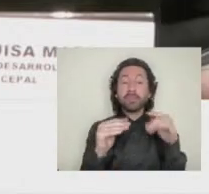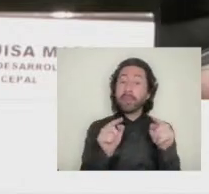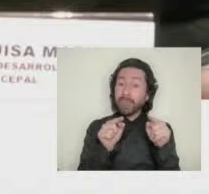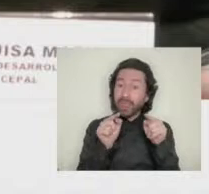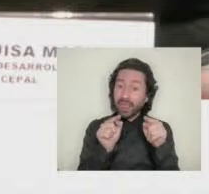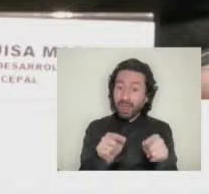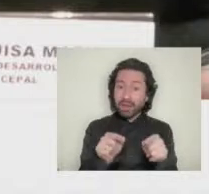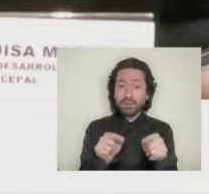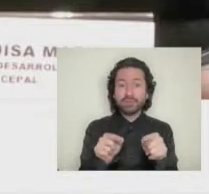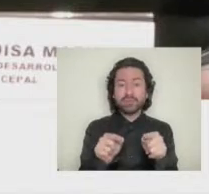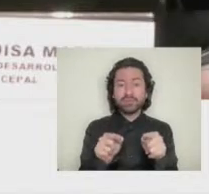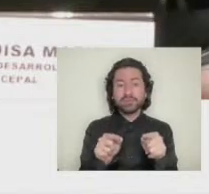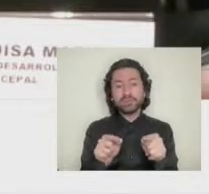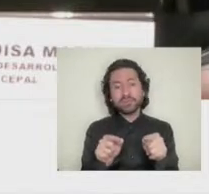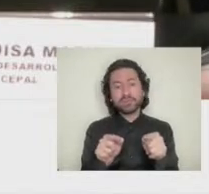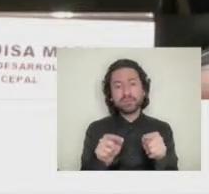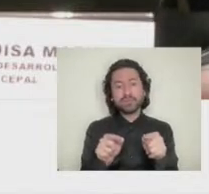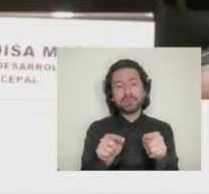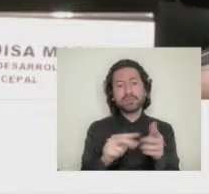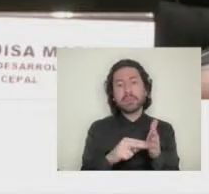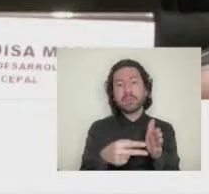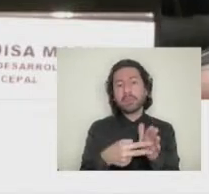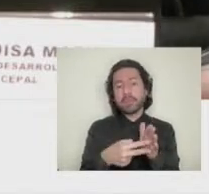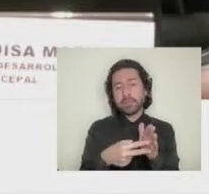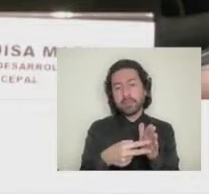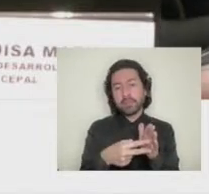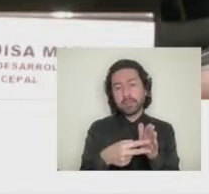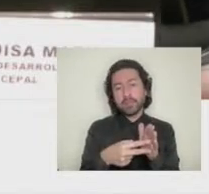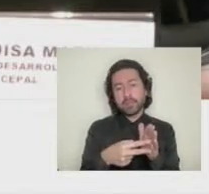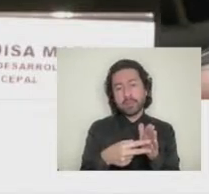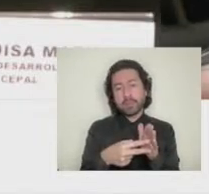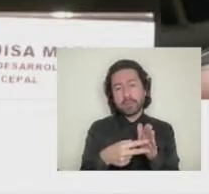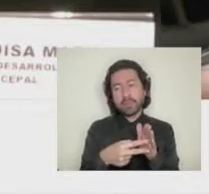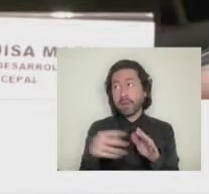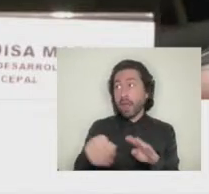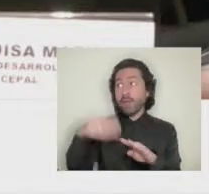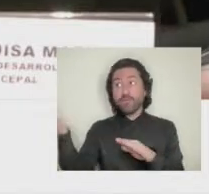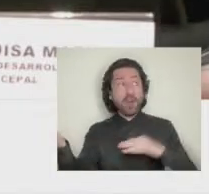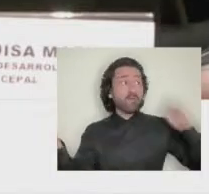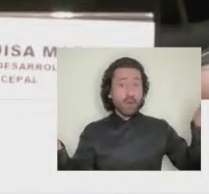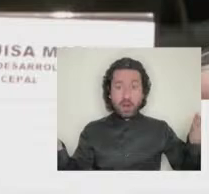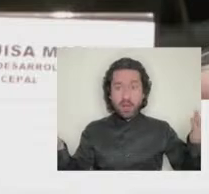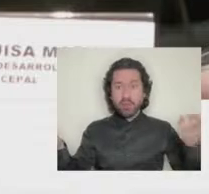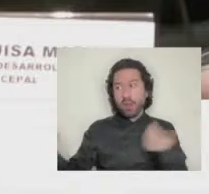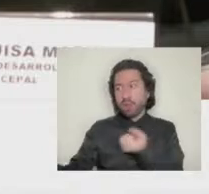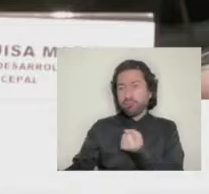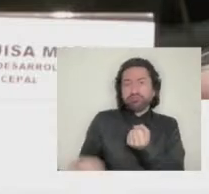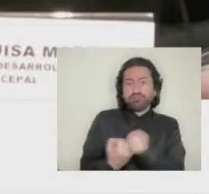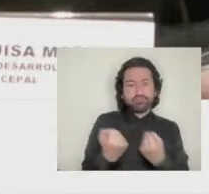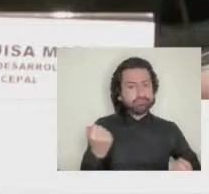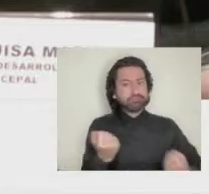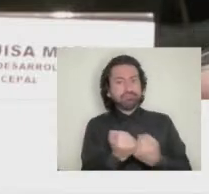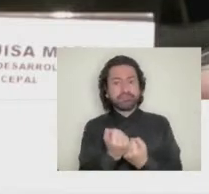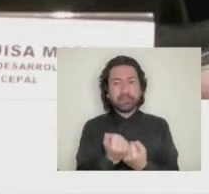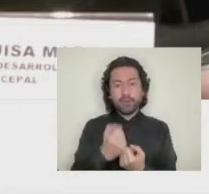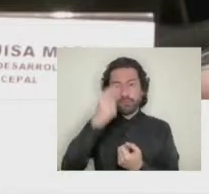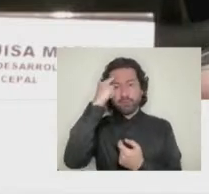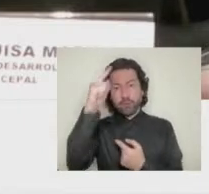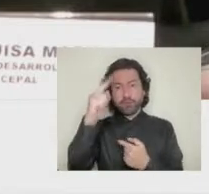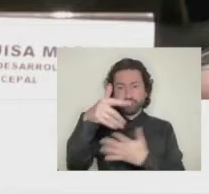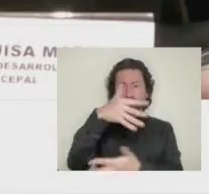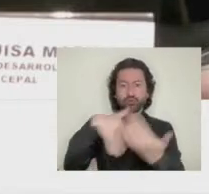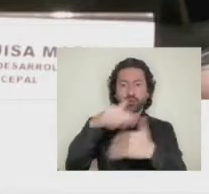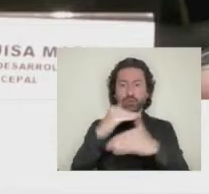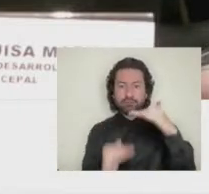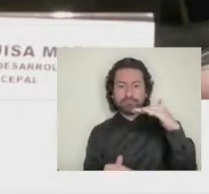that will lead to externalities that will also contribute to social inequalities. And